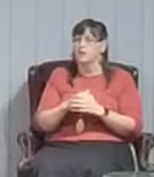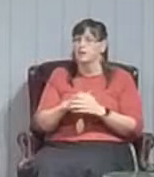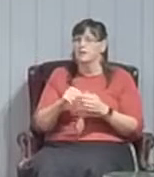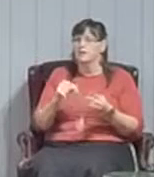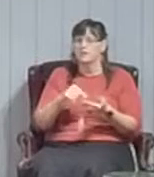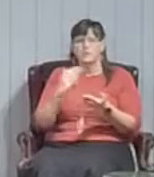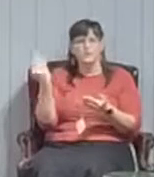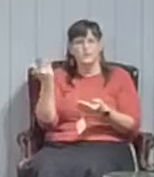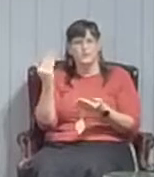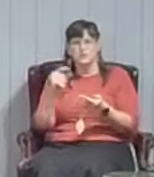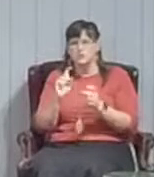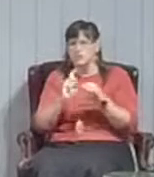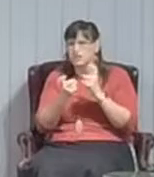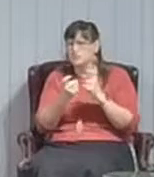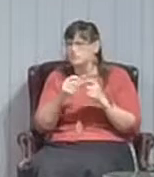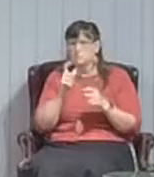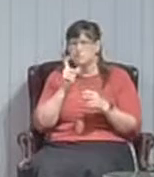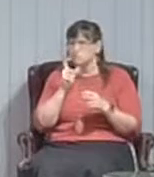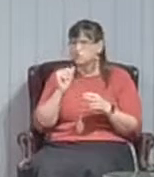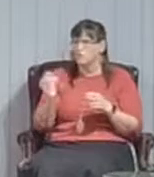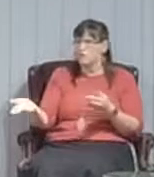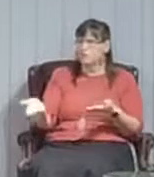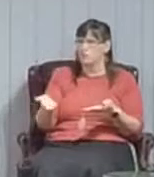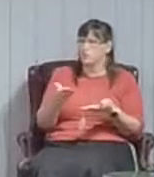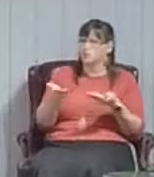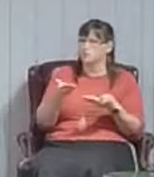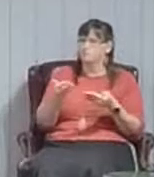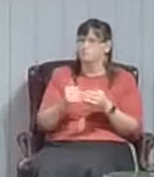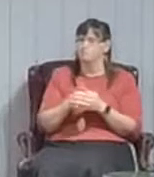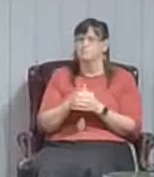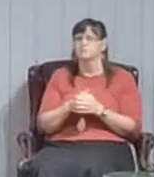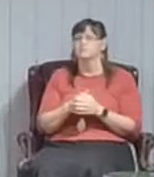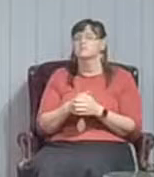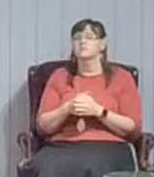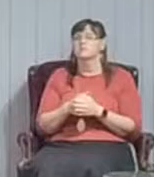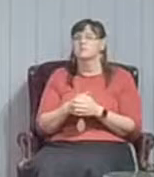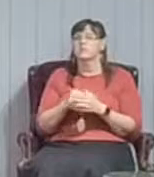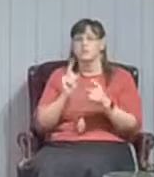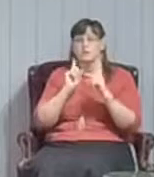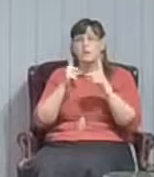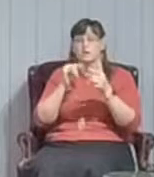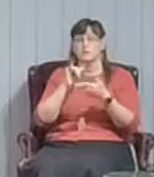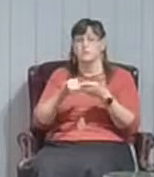these changes are not so welcome. I kind of addressed that in the last message